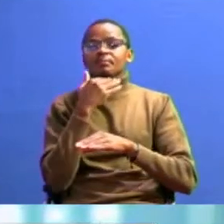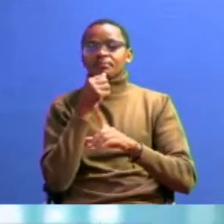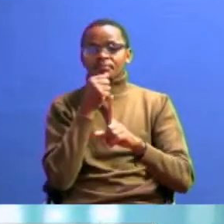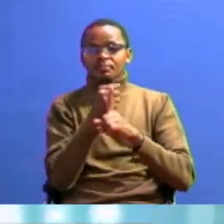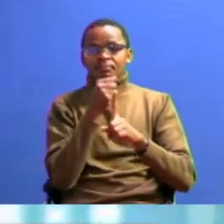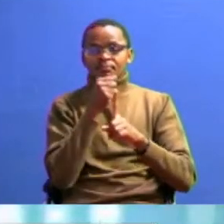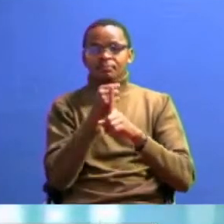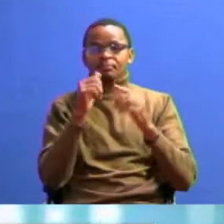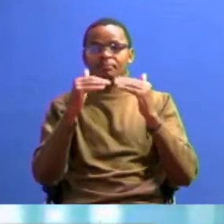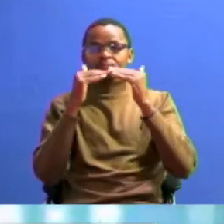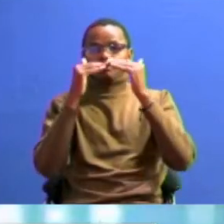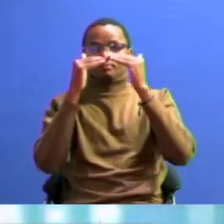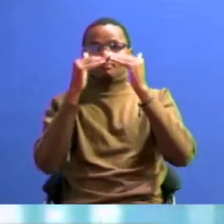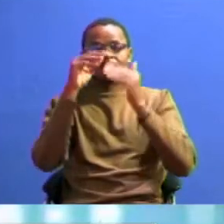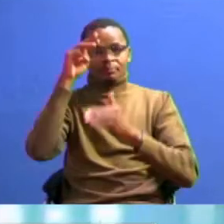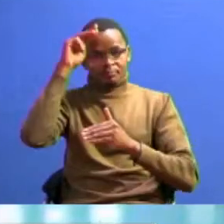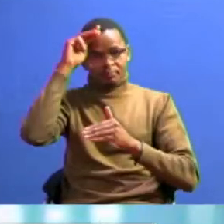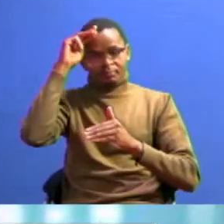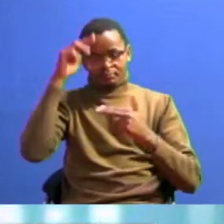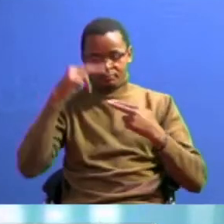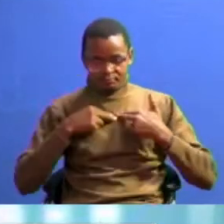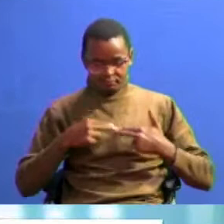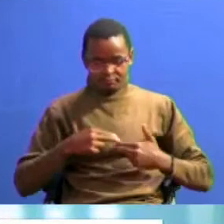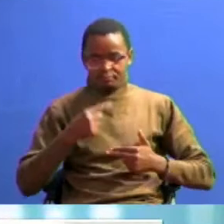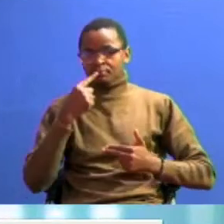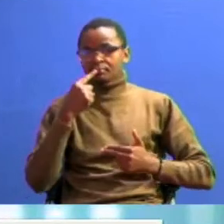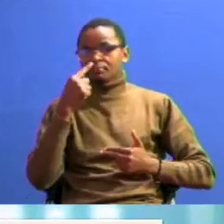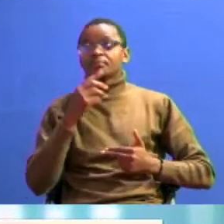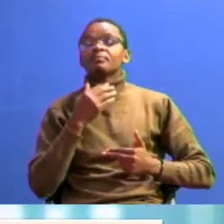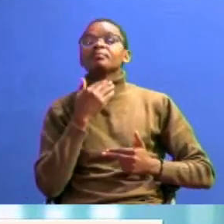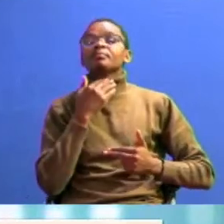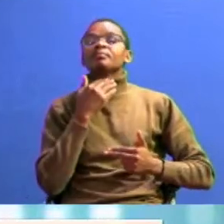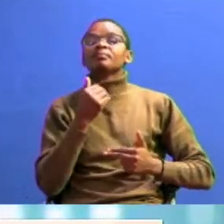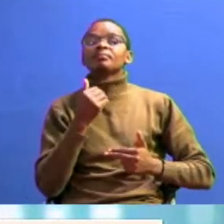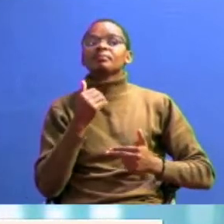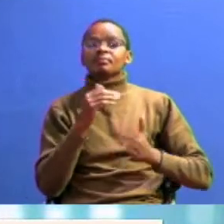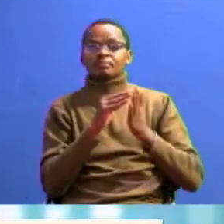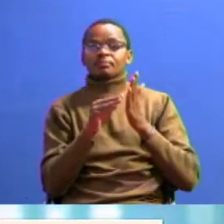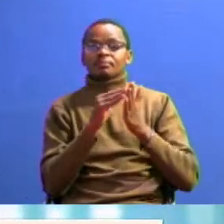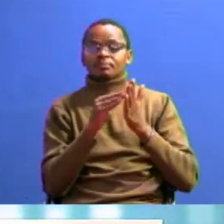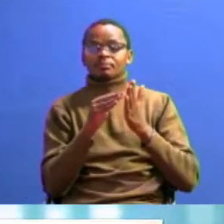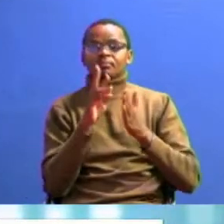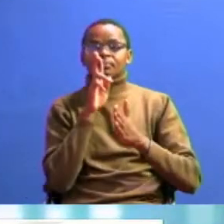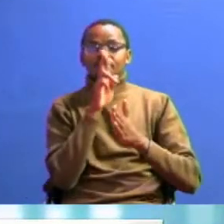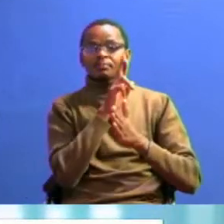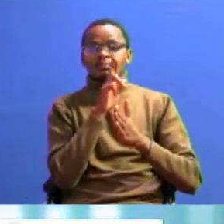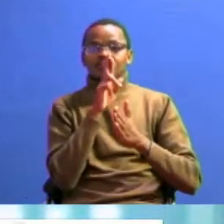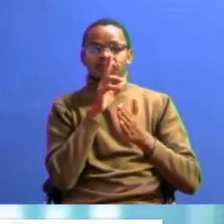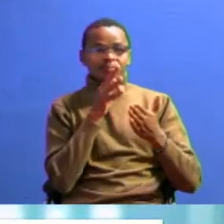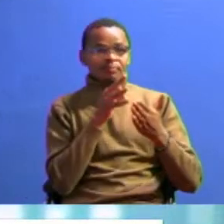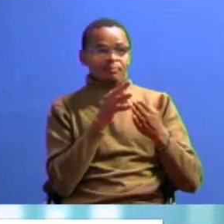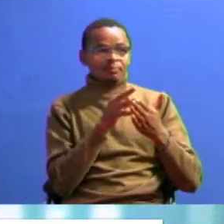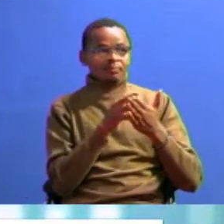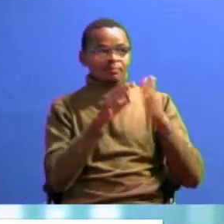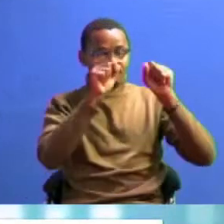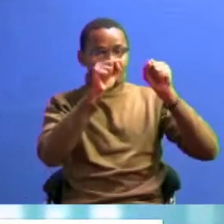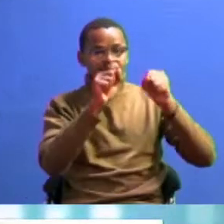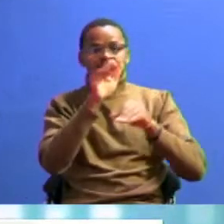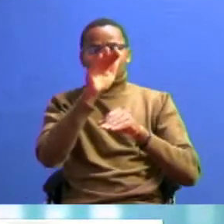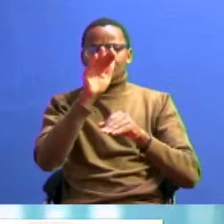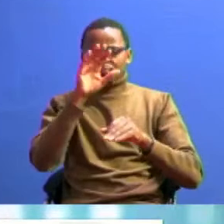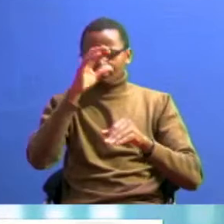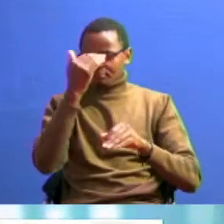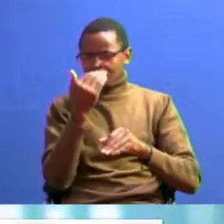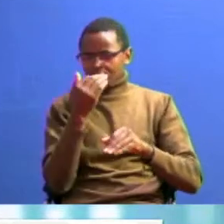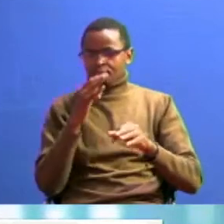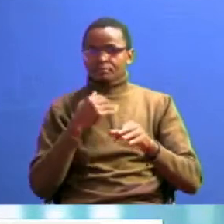for promotive mental health. That's to say, we want to begin to address some of the risk factors. We want to be able to ask ourselves, if